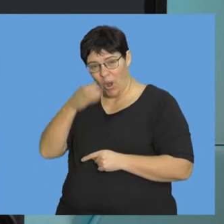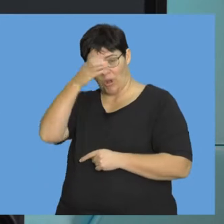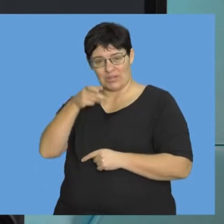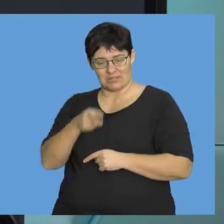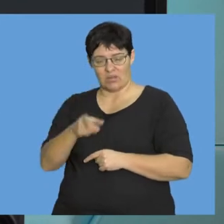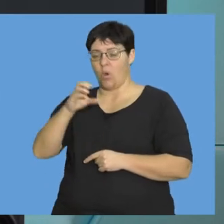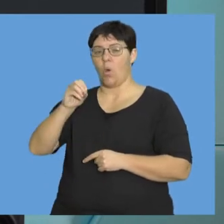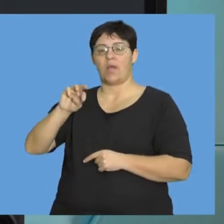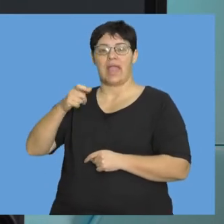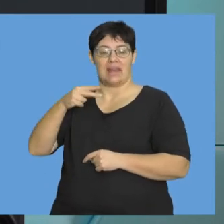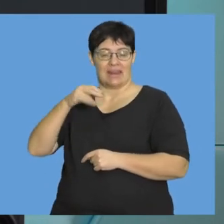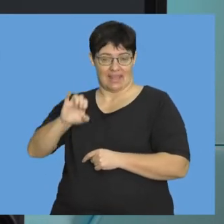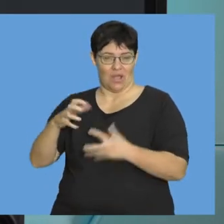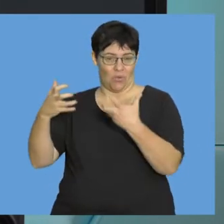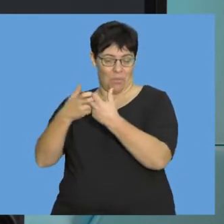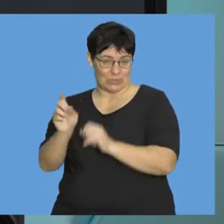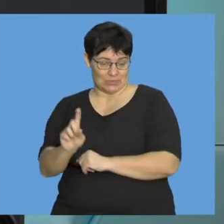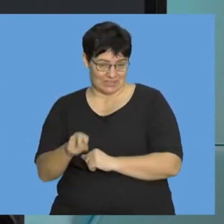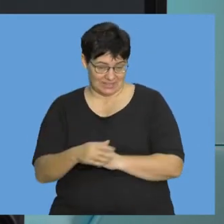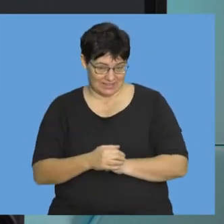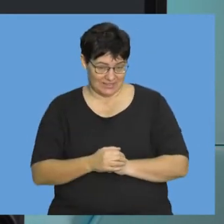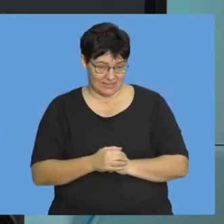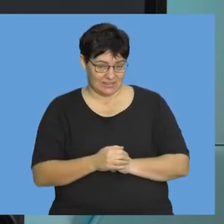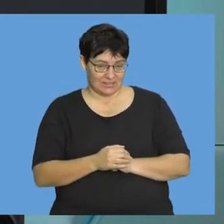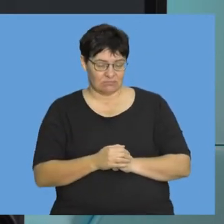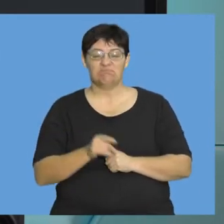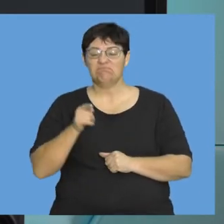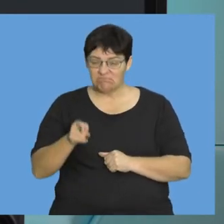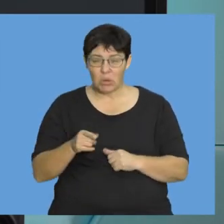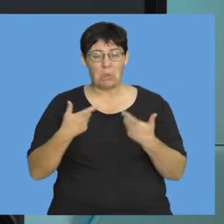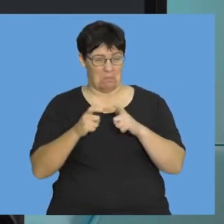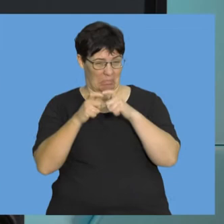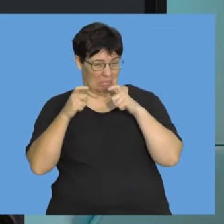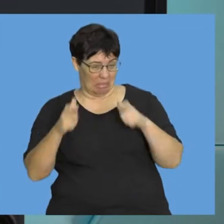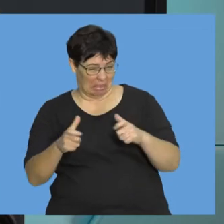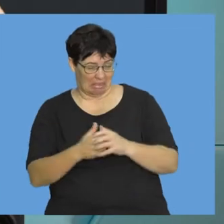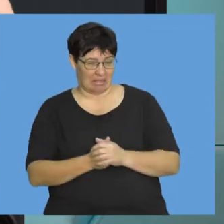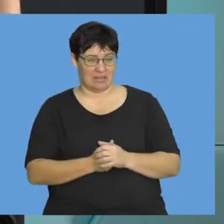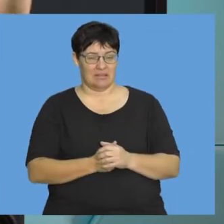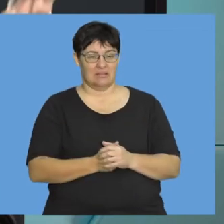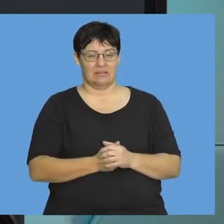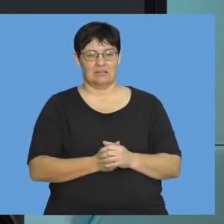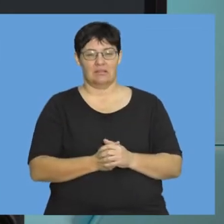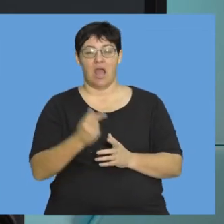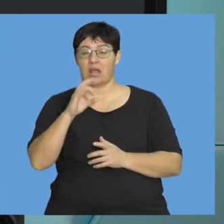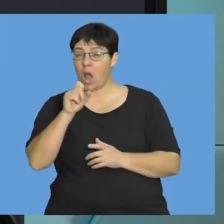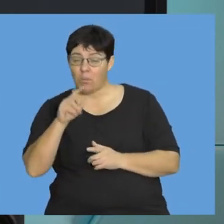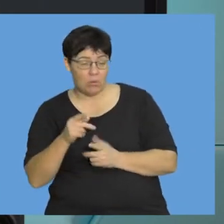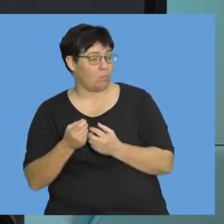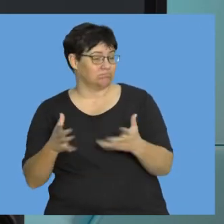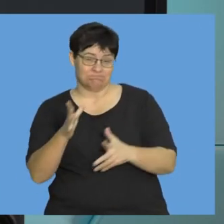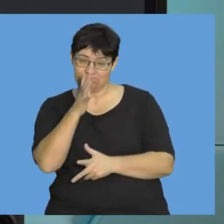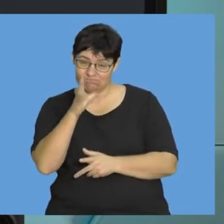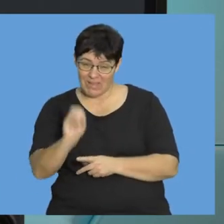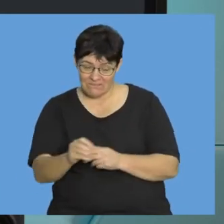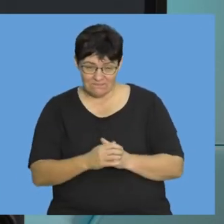what organic compounds are, right? Organic compounds are really big, right? There's a lot of carbon in them. They are,